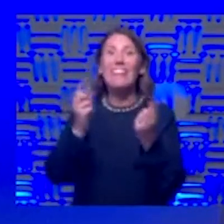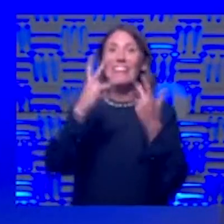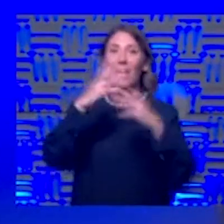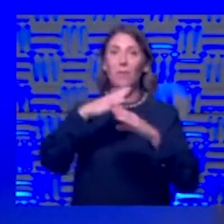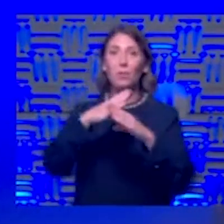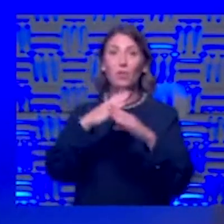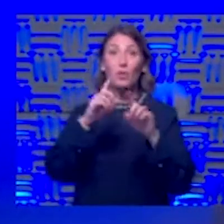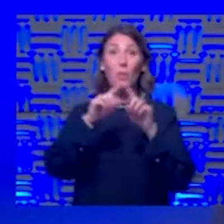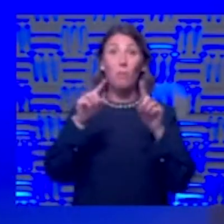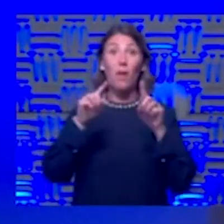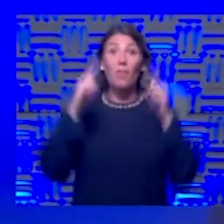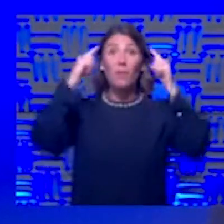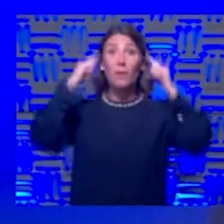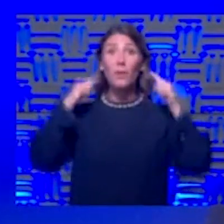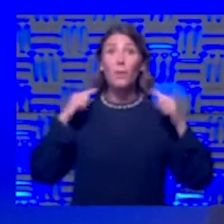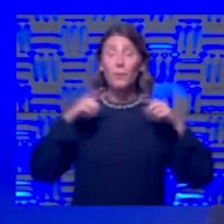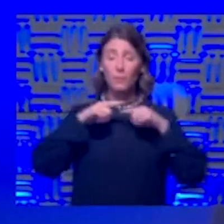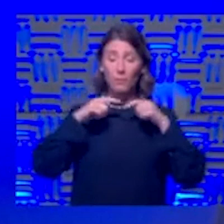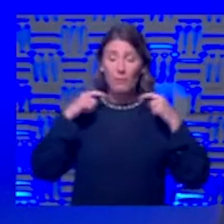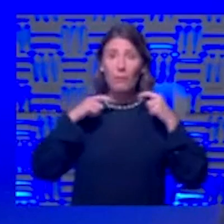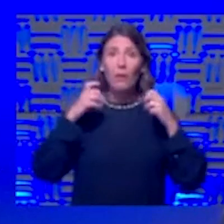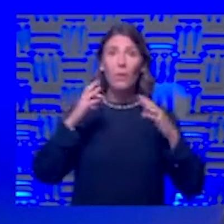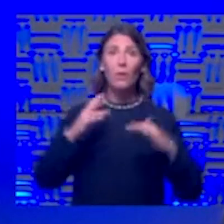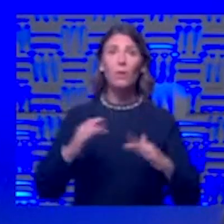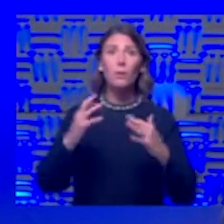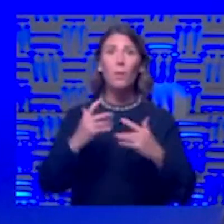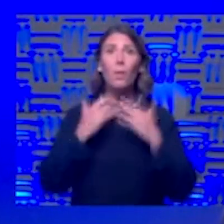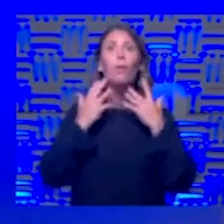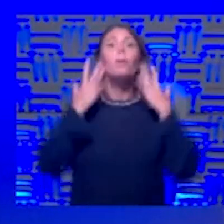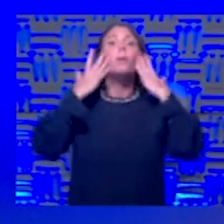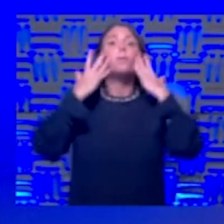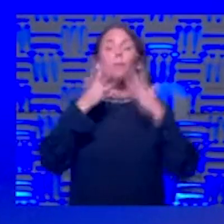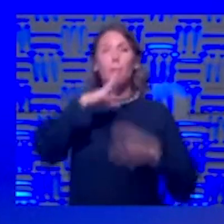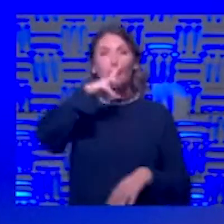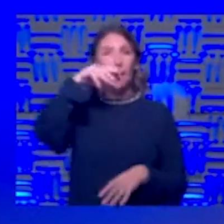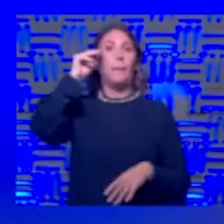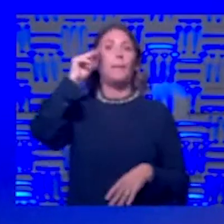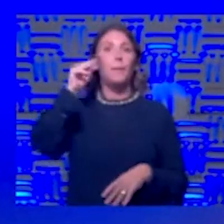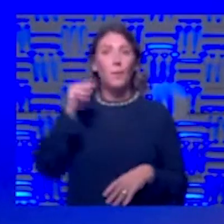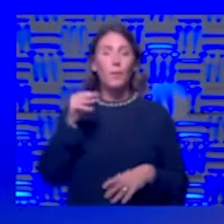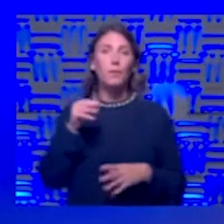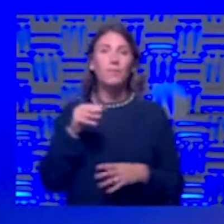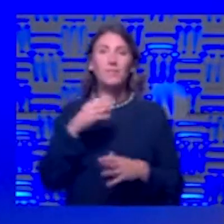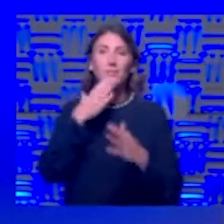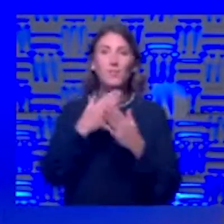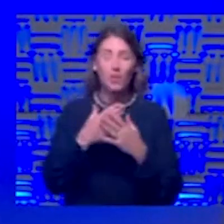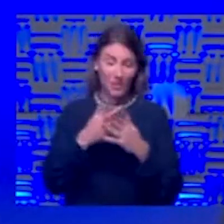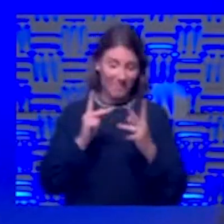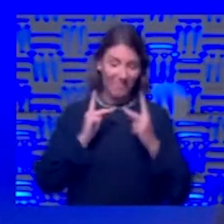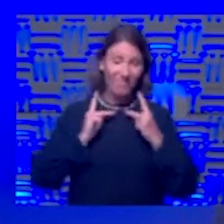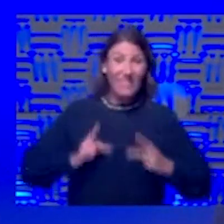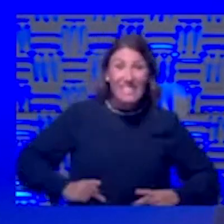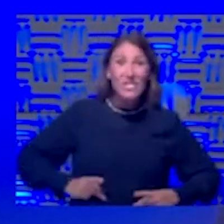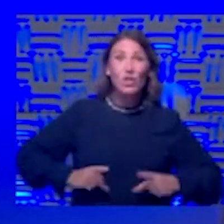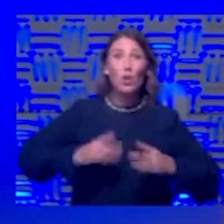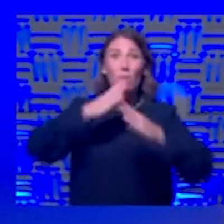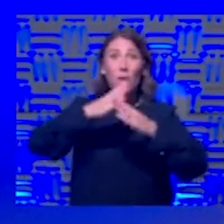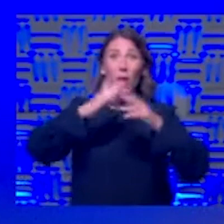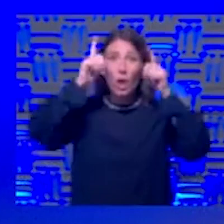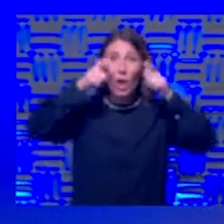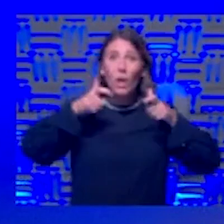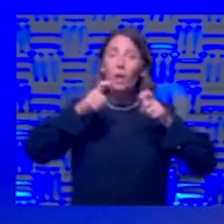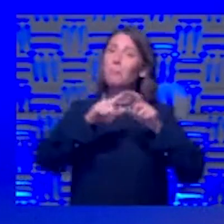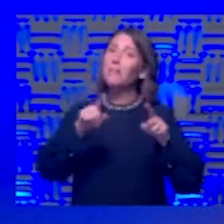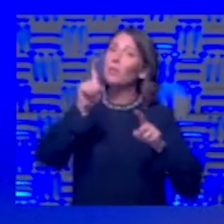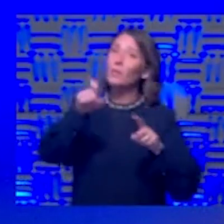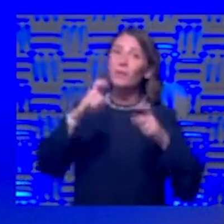have that large area that virus can get up in there. So I think there is a good physical barrier there, but I think you still need the mask. The mask